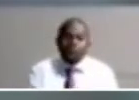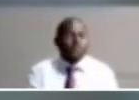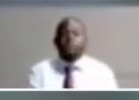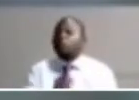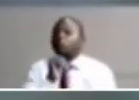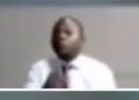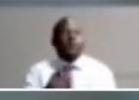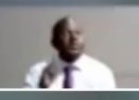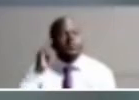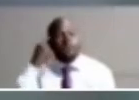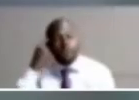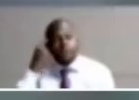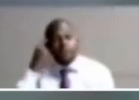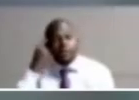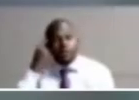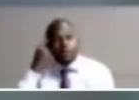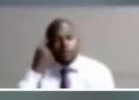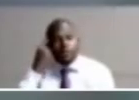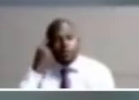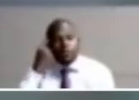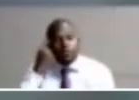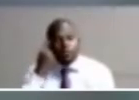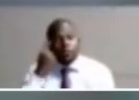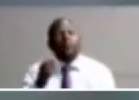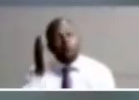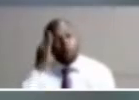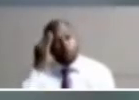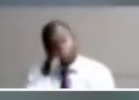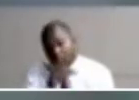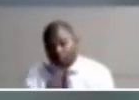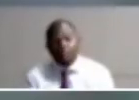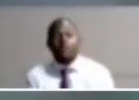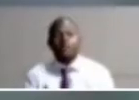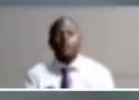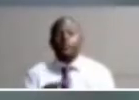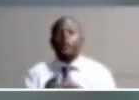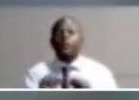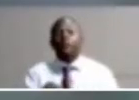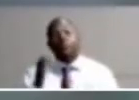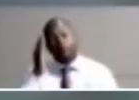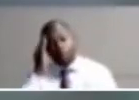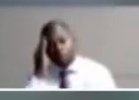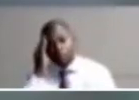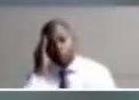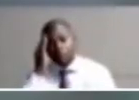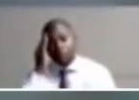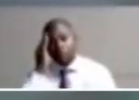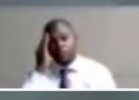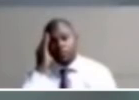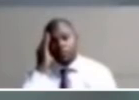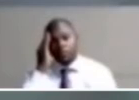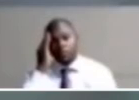that we are not considerate. We know all that, but we know